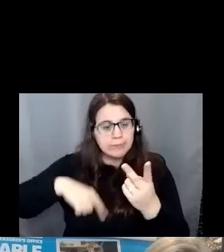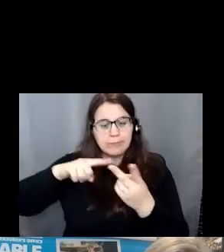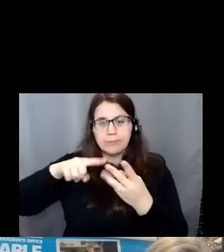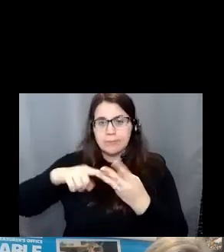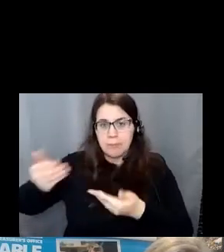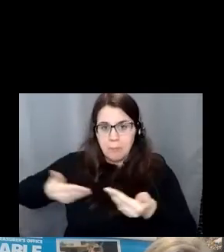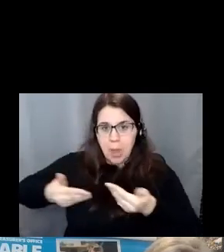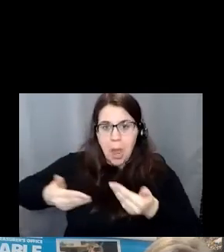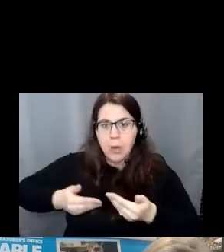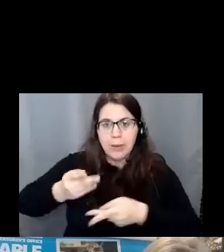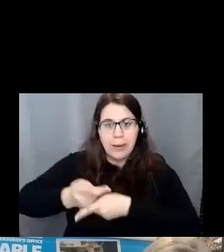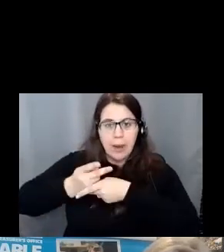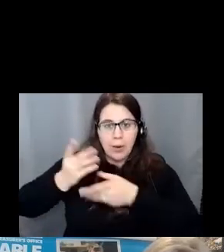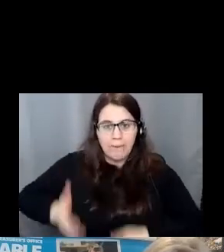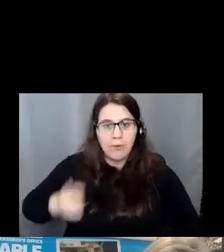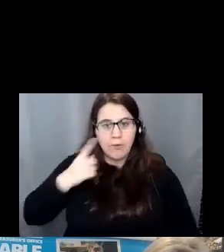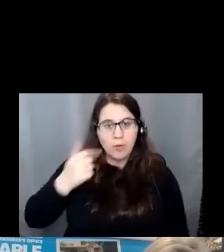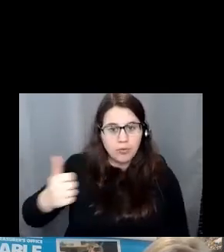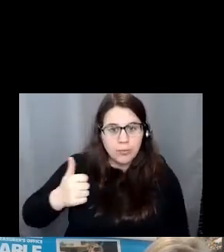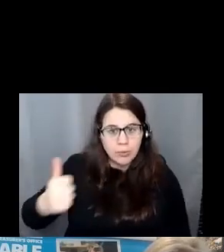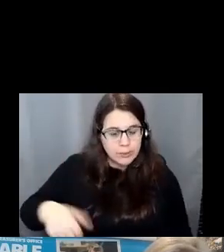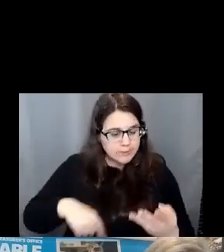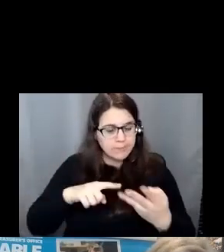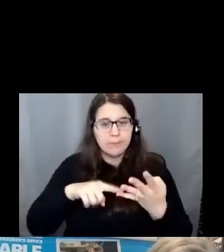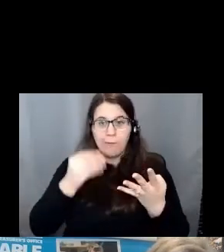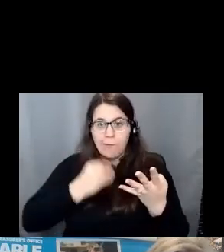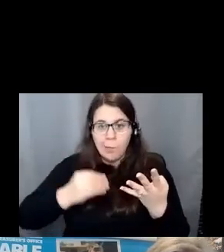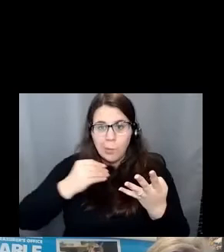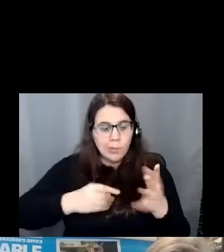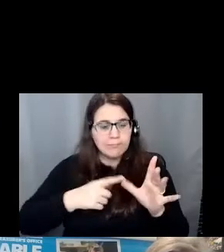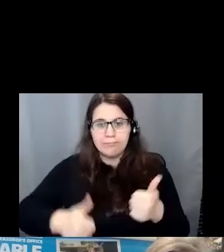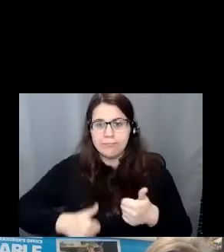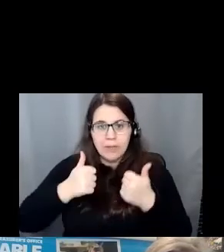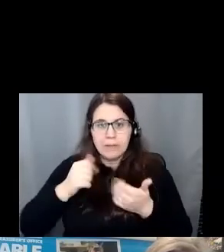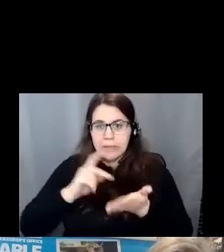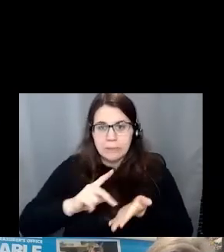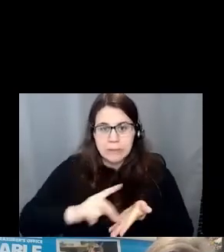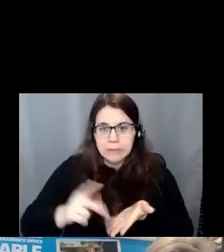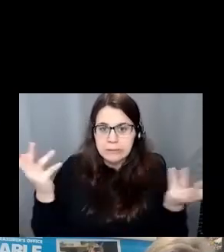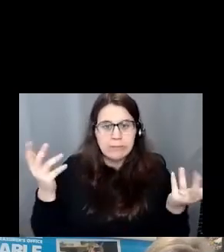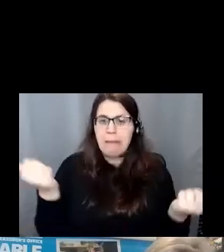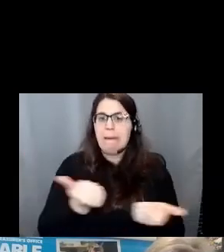help with transportation, food, basic living expenses, anything that